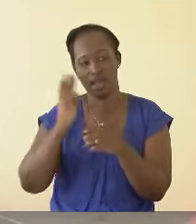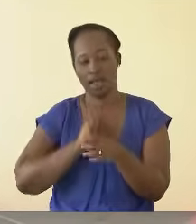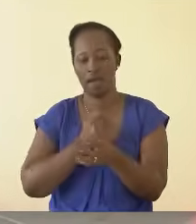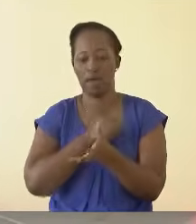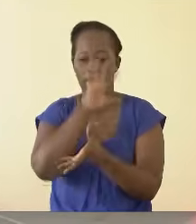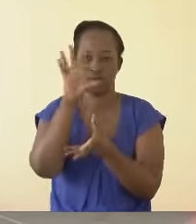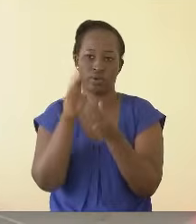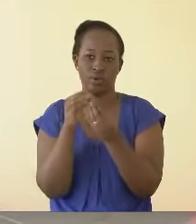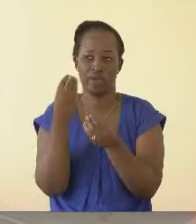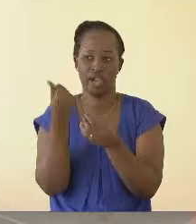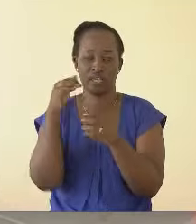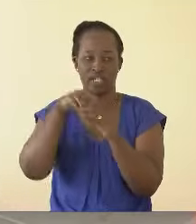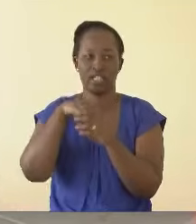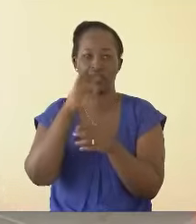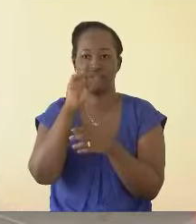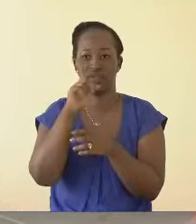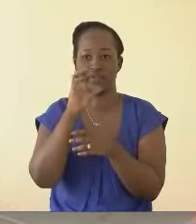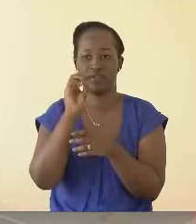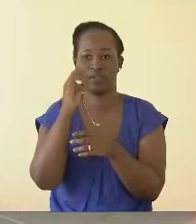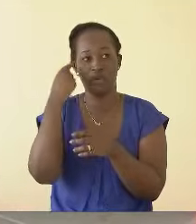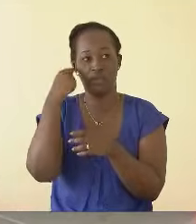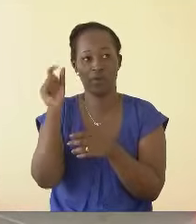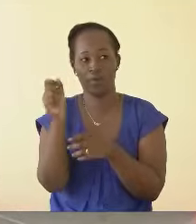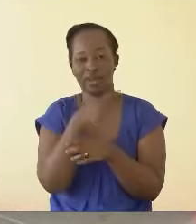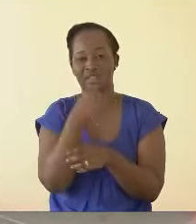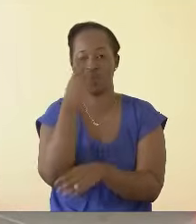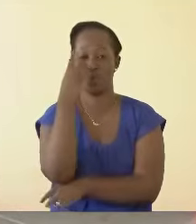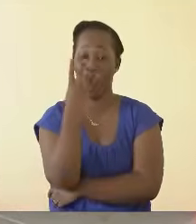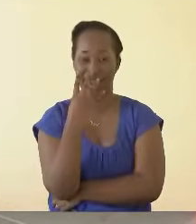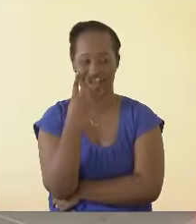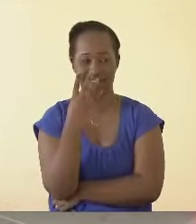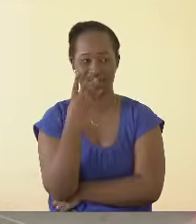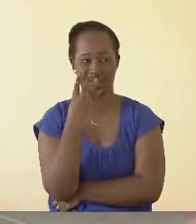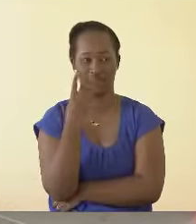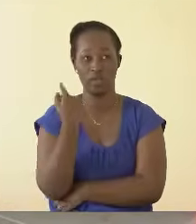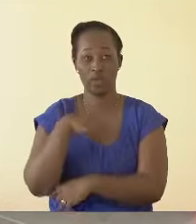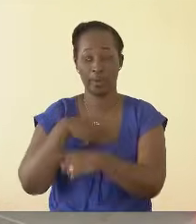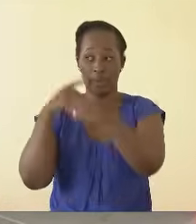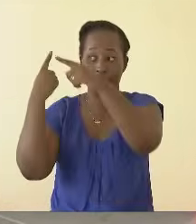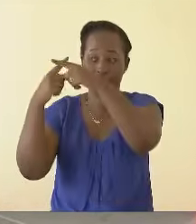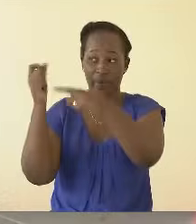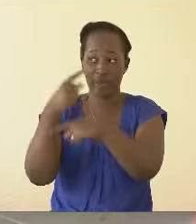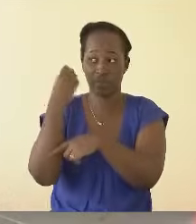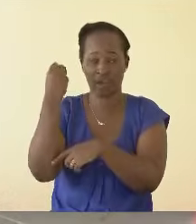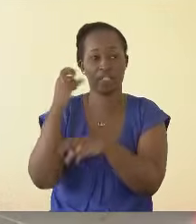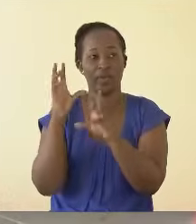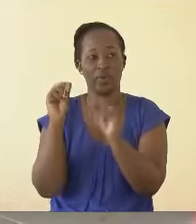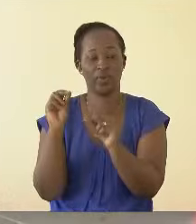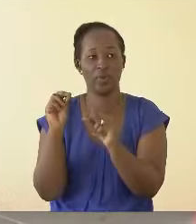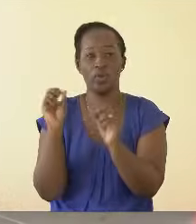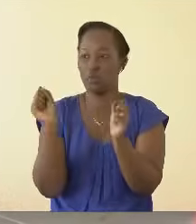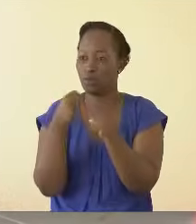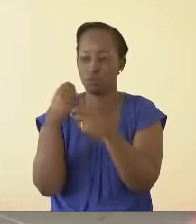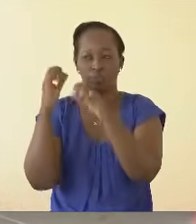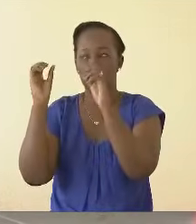cash inflows for the month of April. We shall not add for May. We cannot add for June,